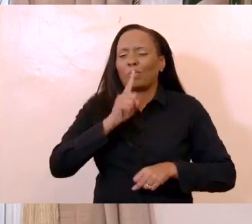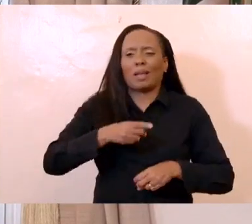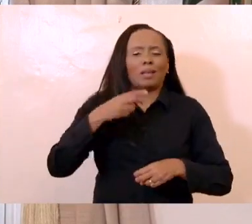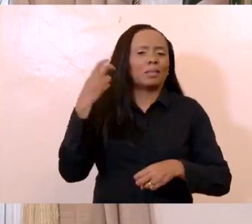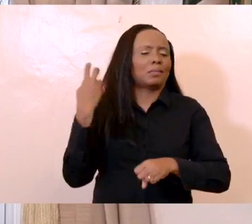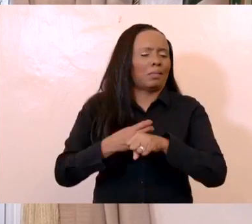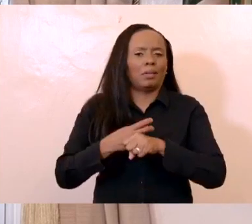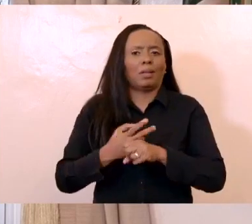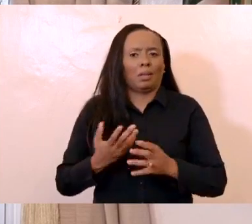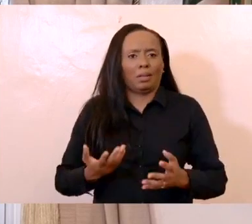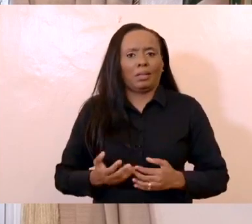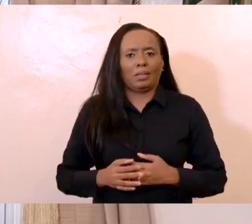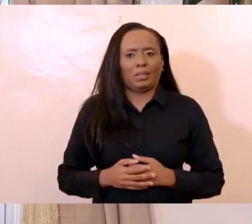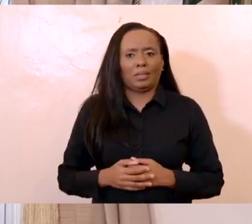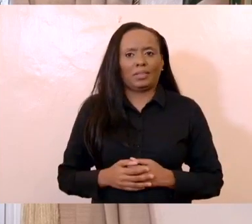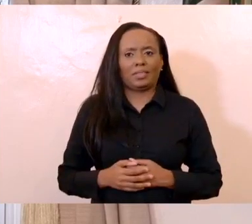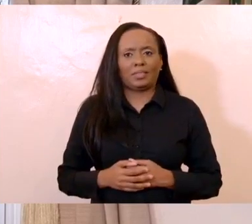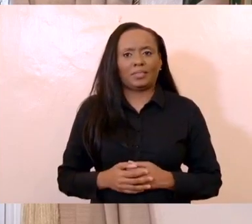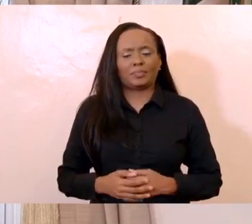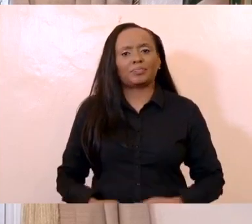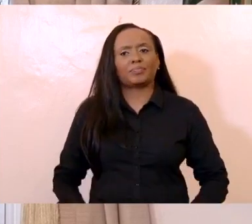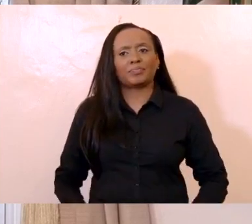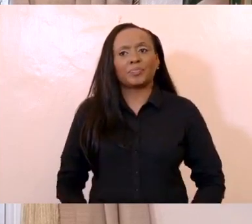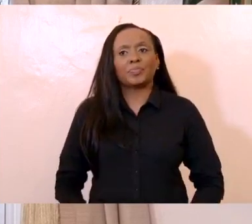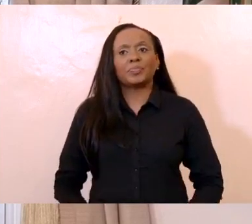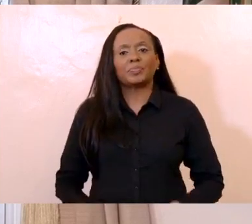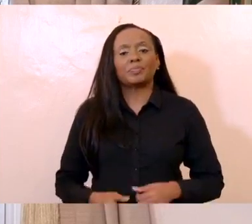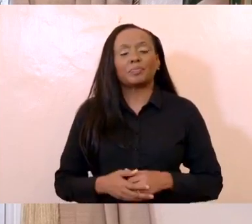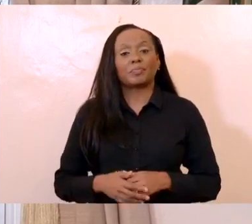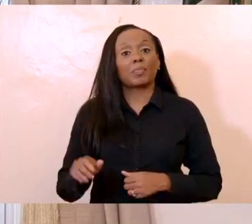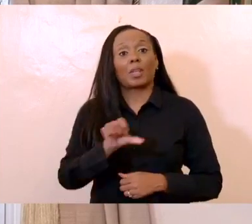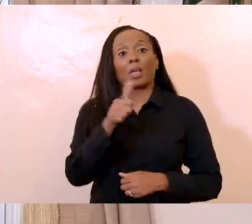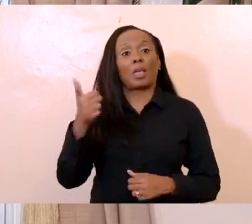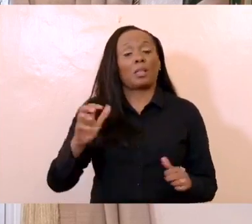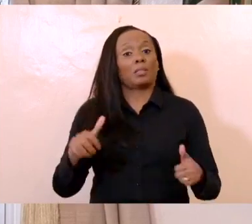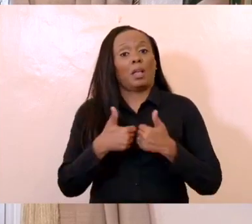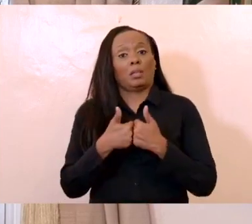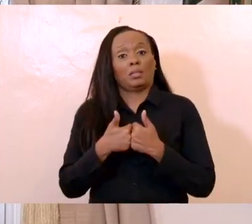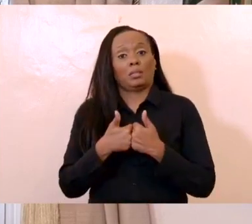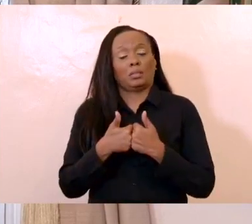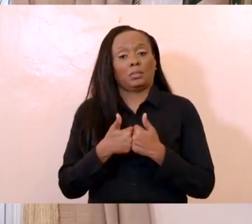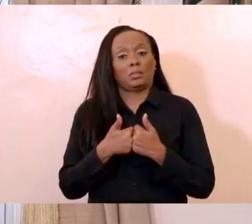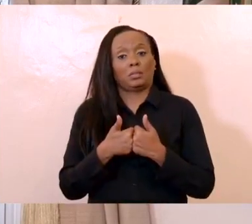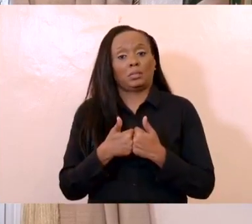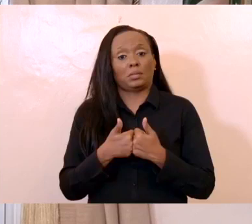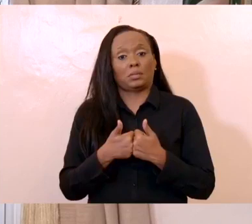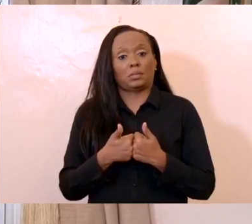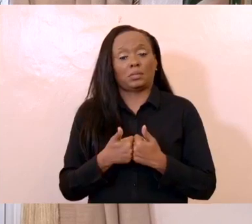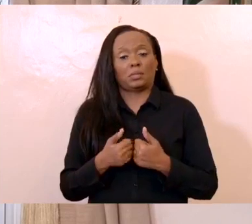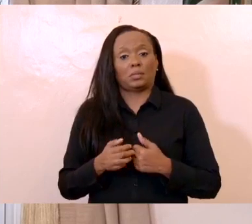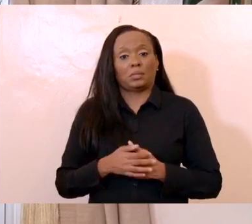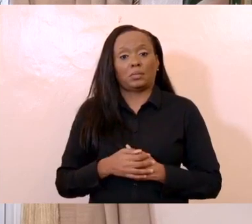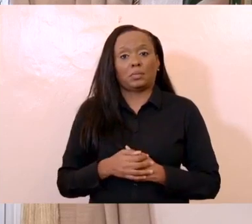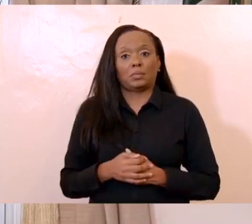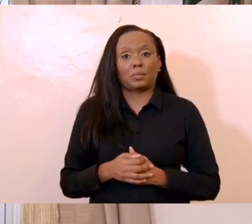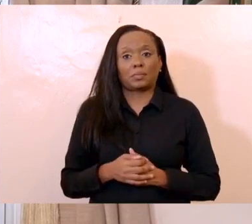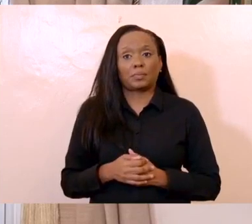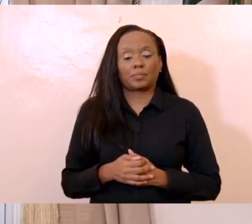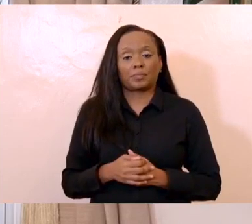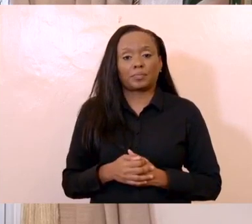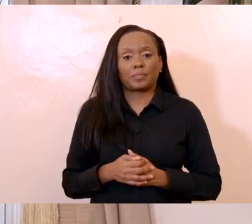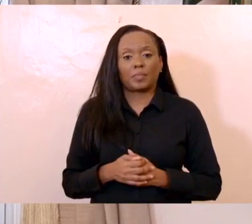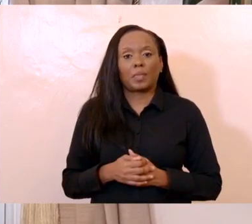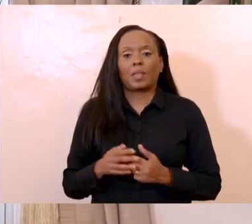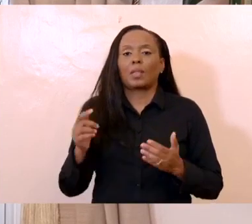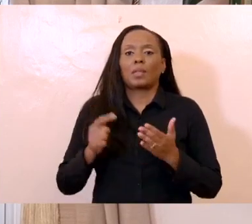difficult. One of the things that also makes it challenging is occasionally you get individuals who, it's not a lack